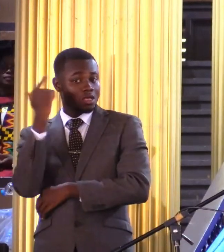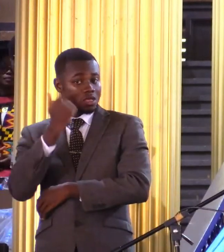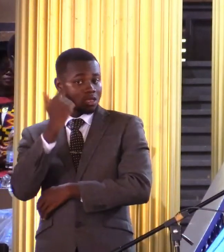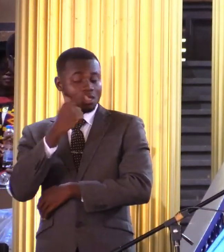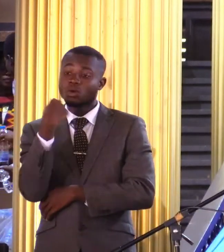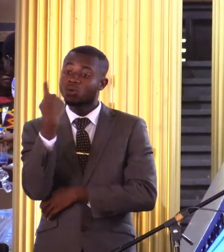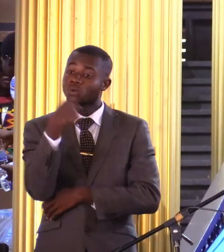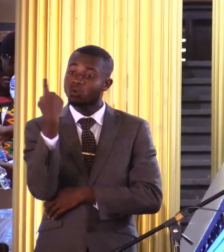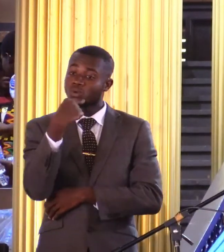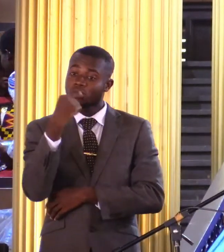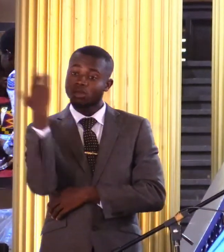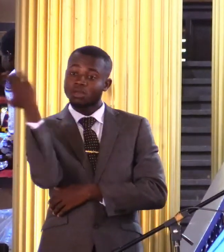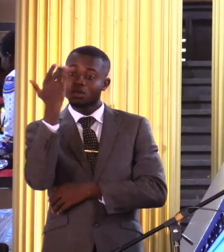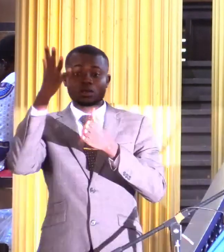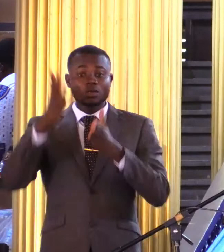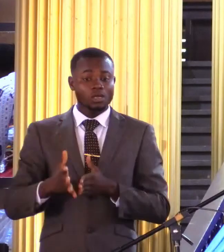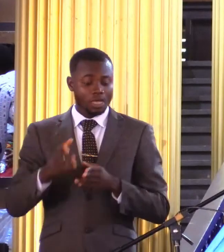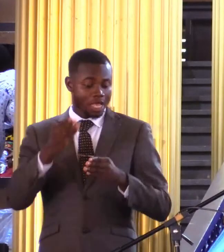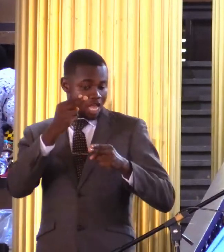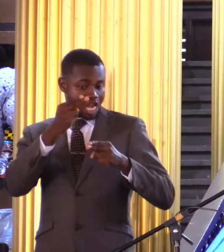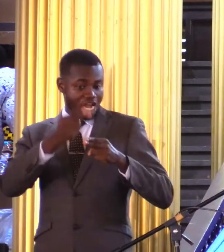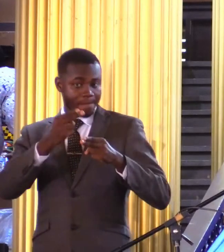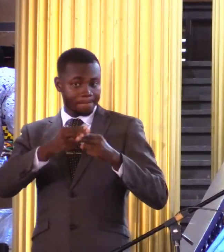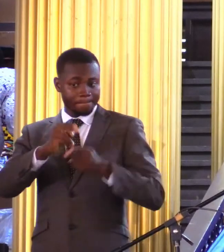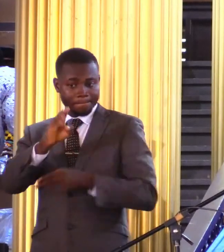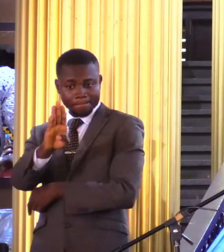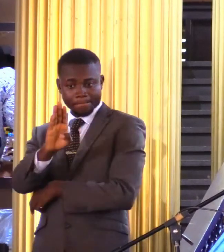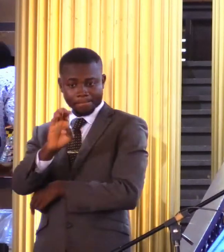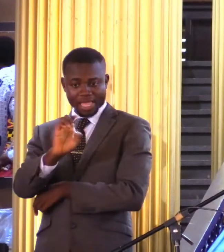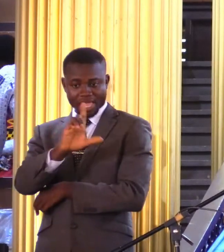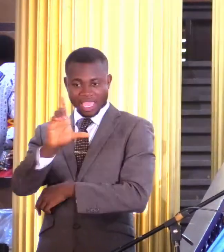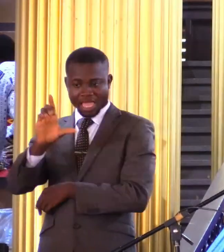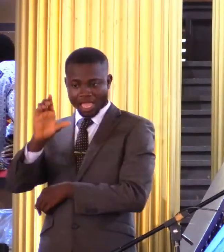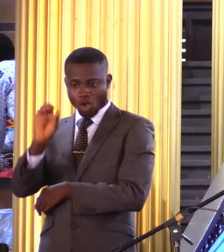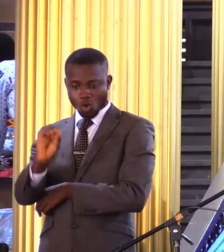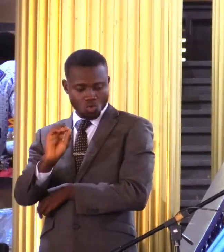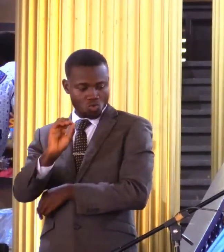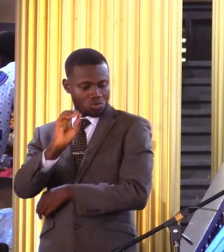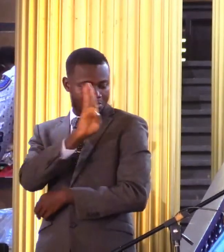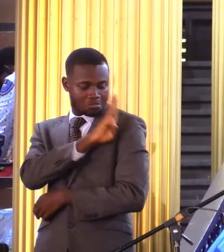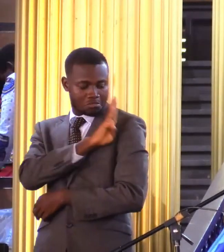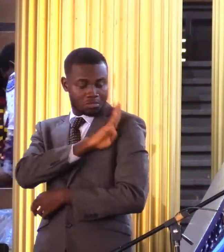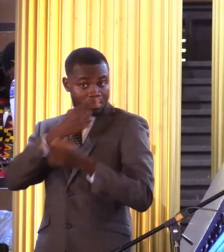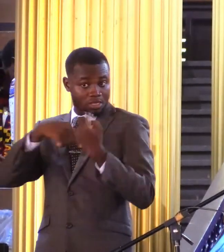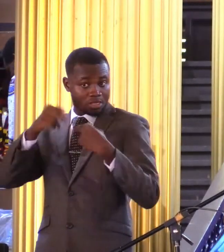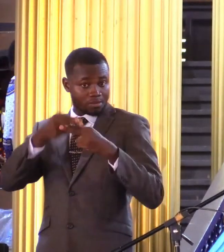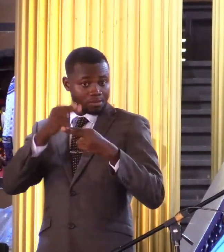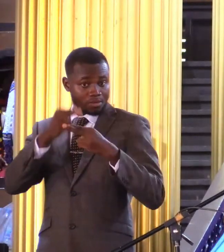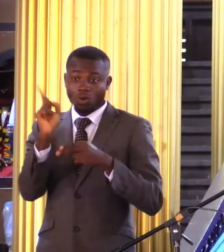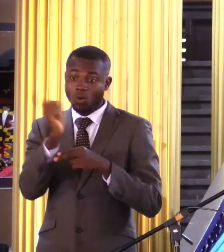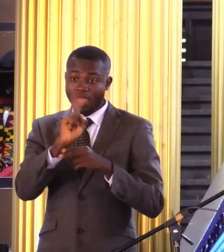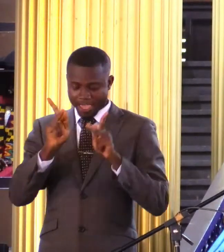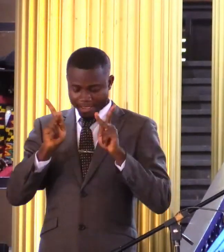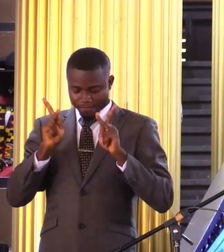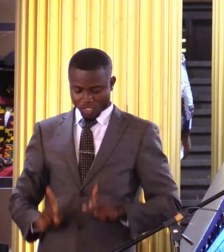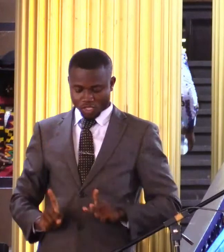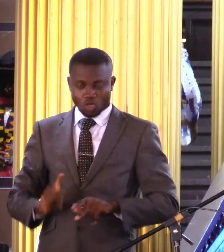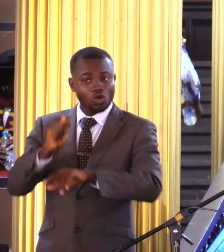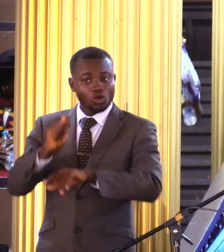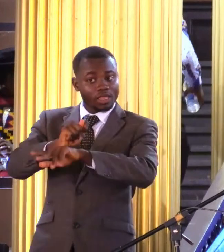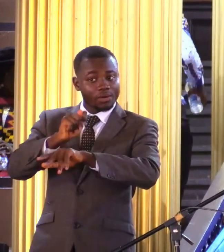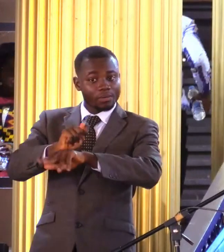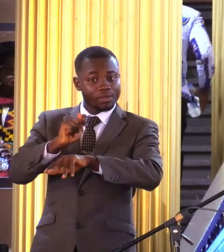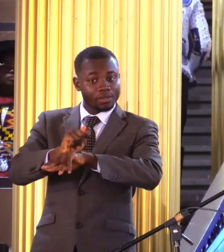Prof. Ajediran Idowu Bello of the Department of Physiotherapy. Inaugural lectures